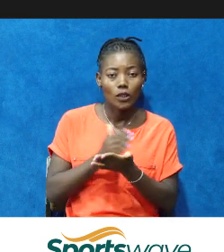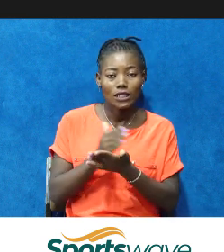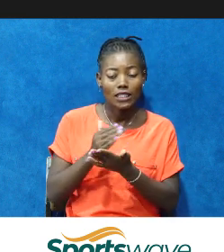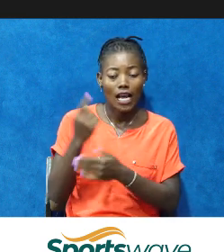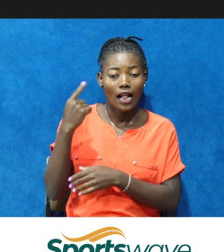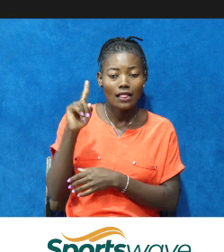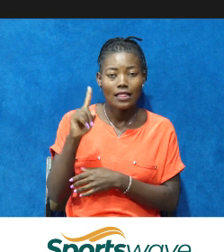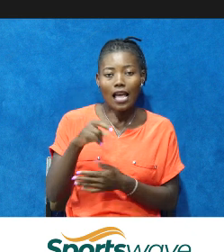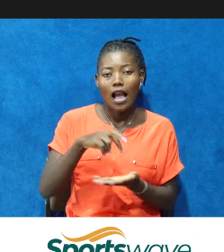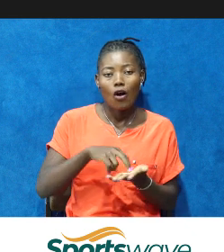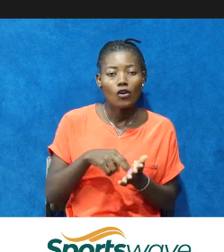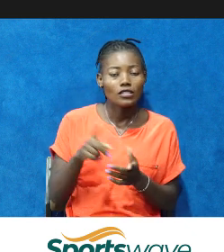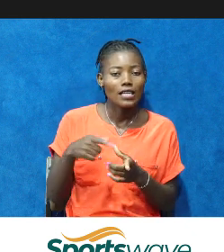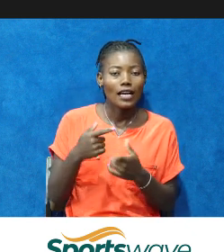contacts,